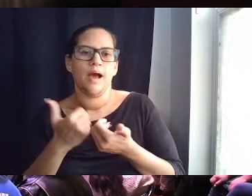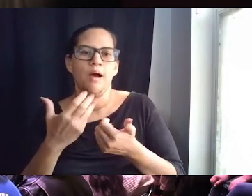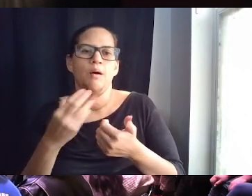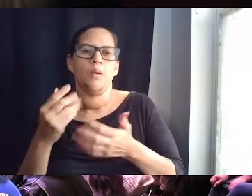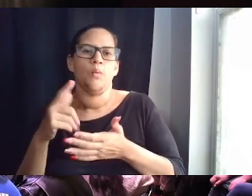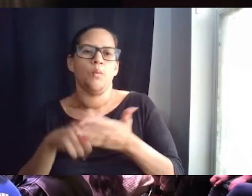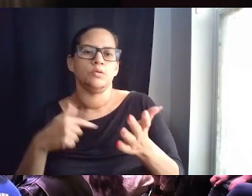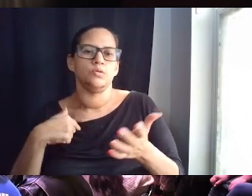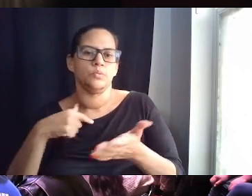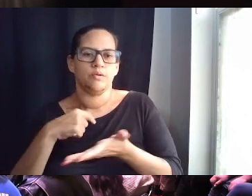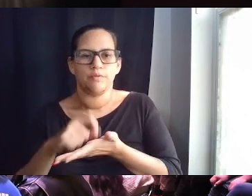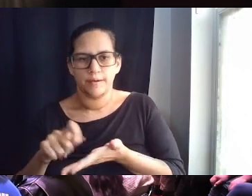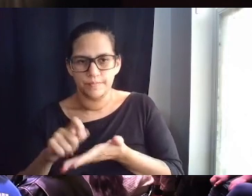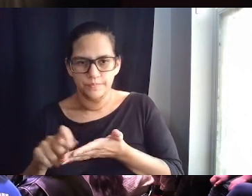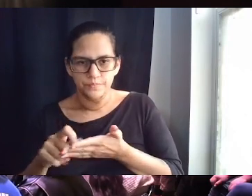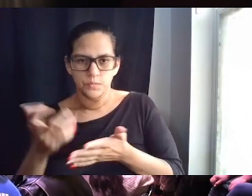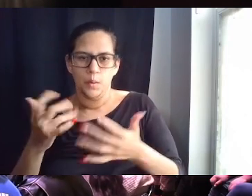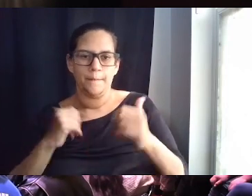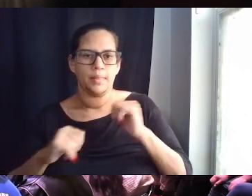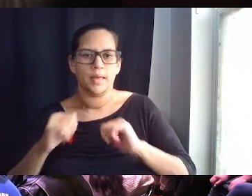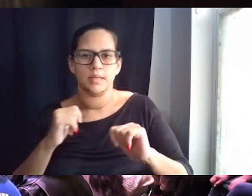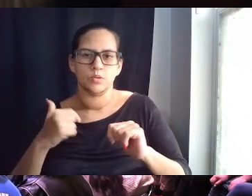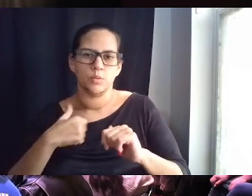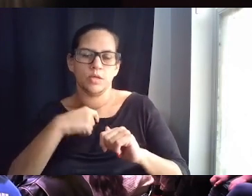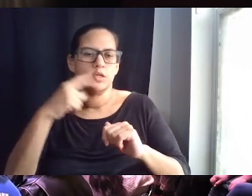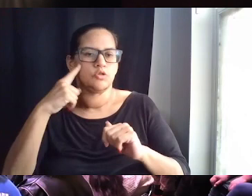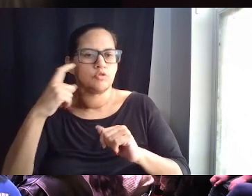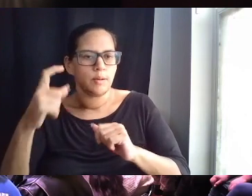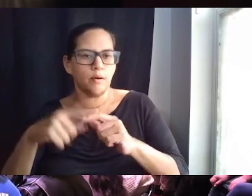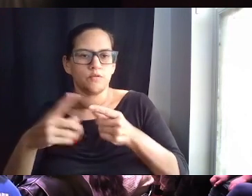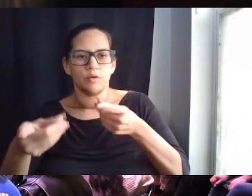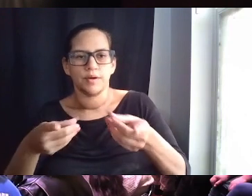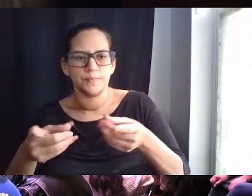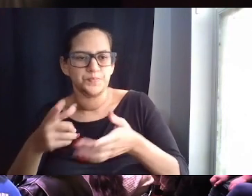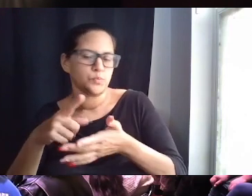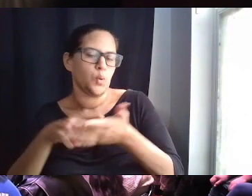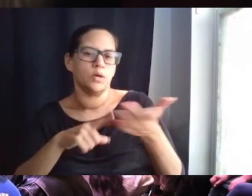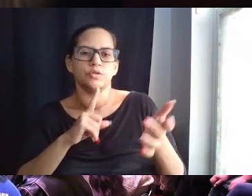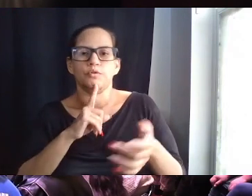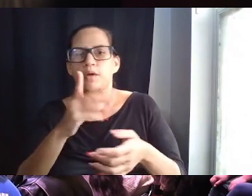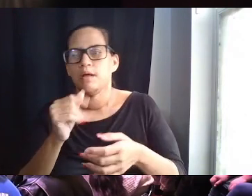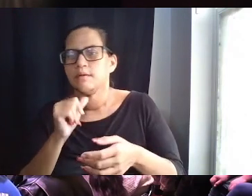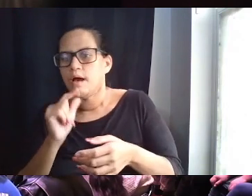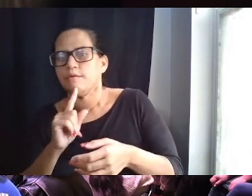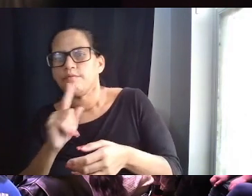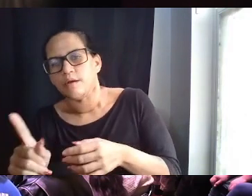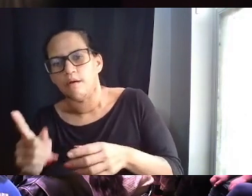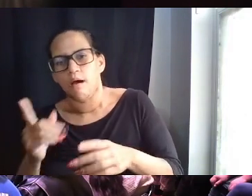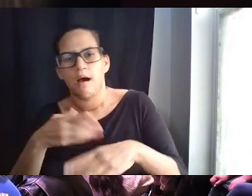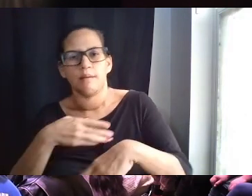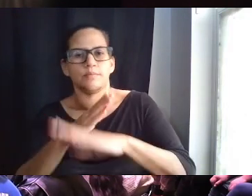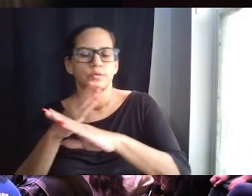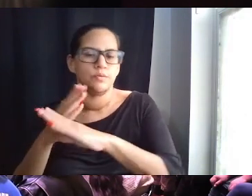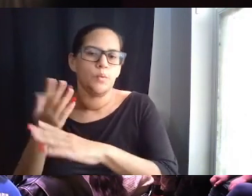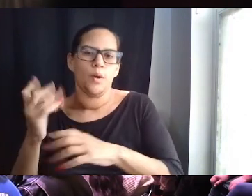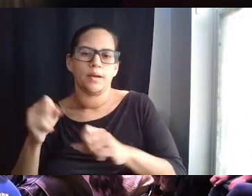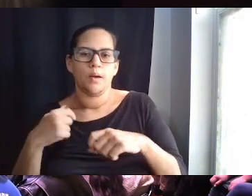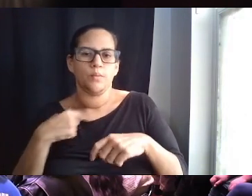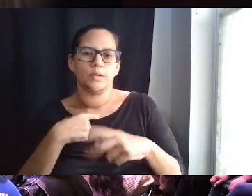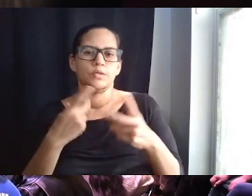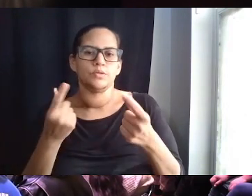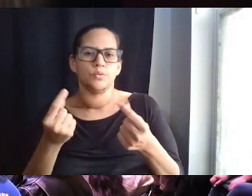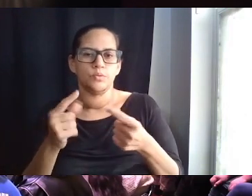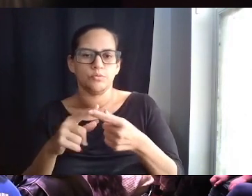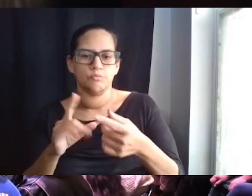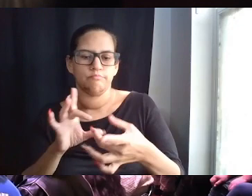What plays do we dream of directing? What are the real and unreal obstacles? What can we do to prompt, connect, or enhance the